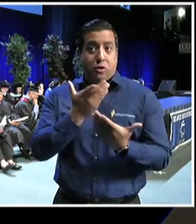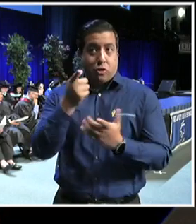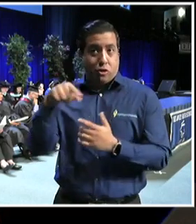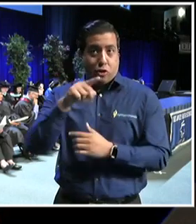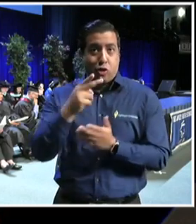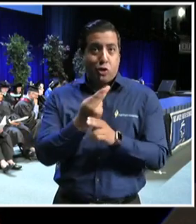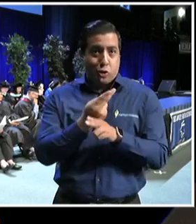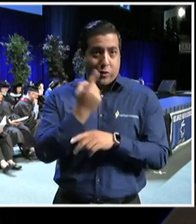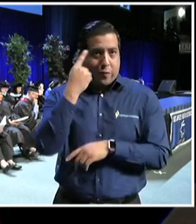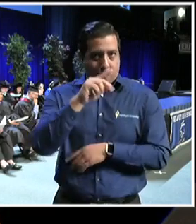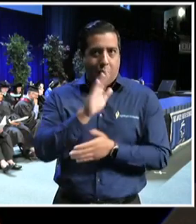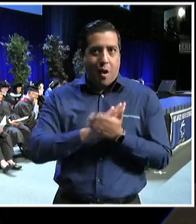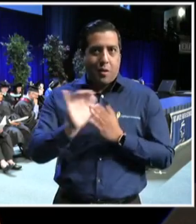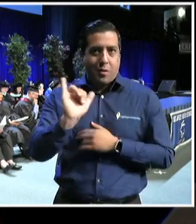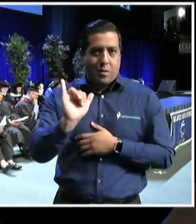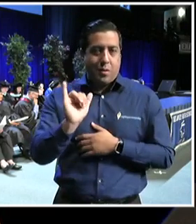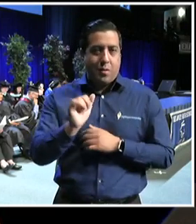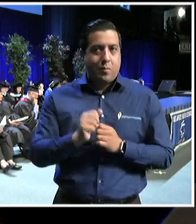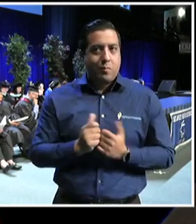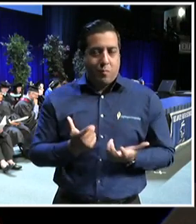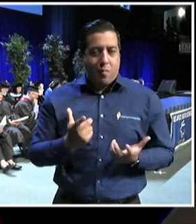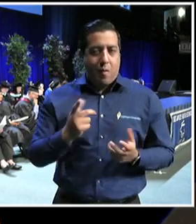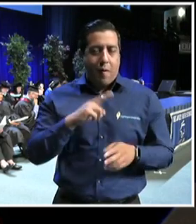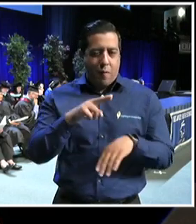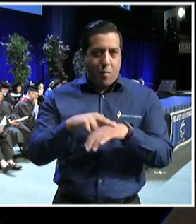in college, without a doubt,